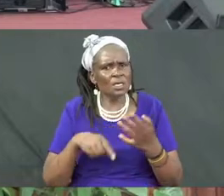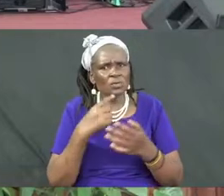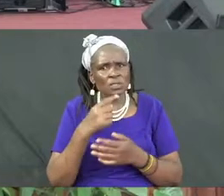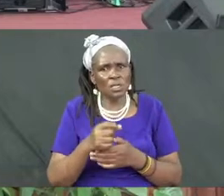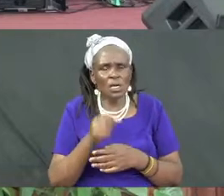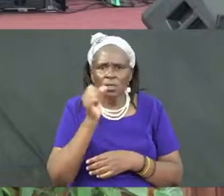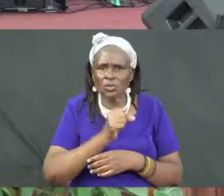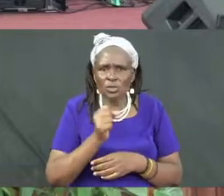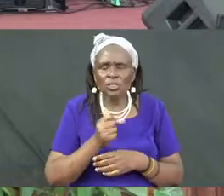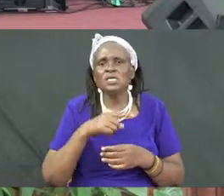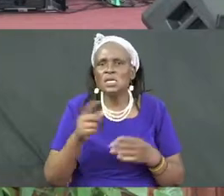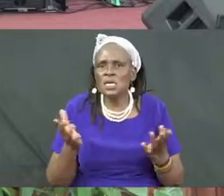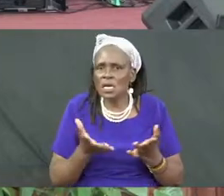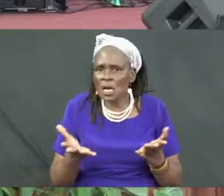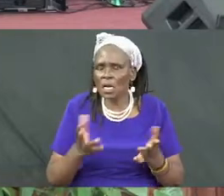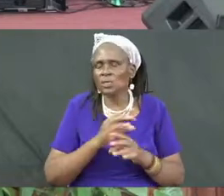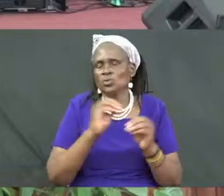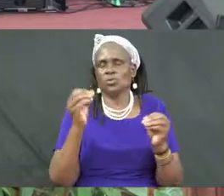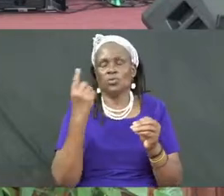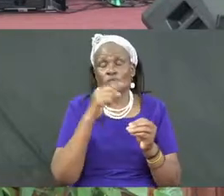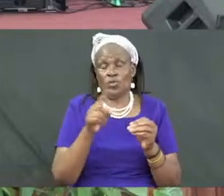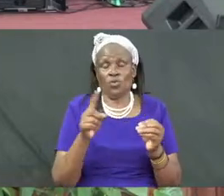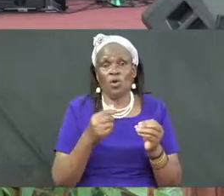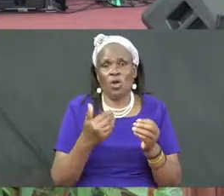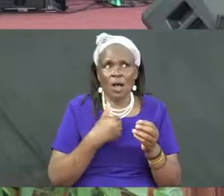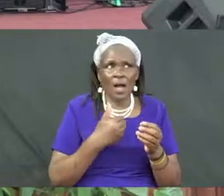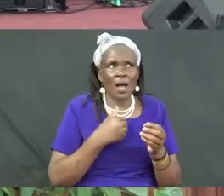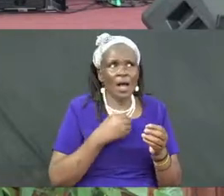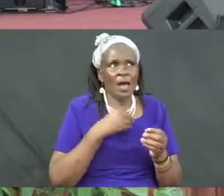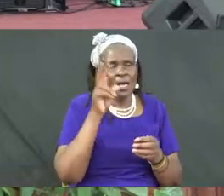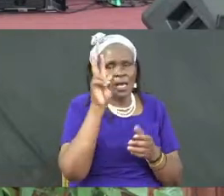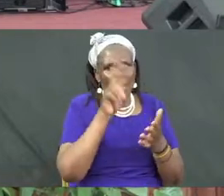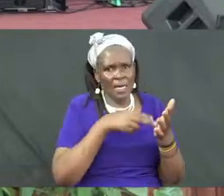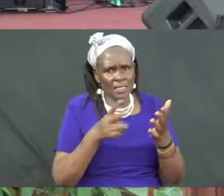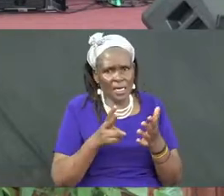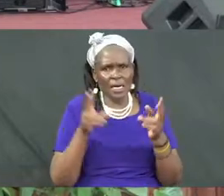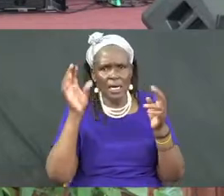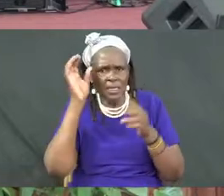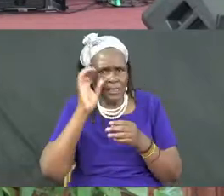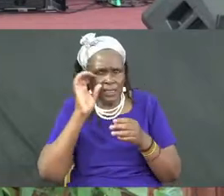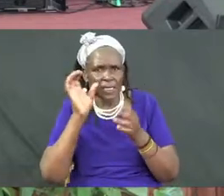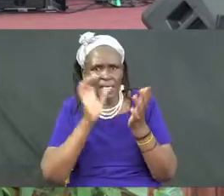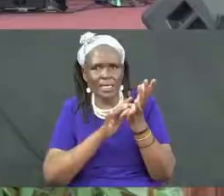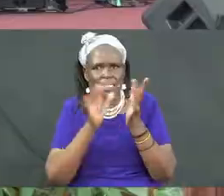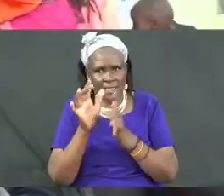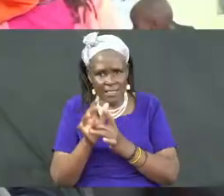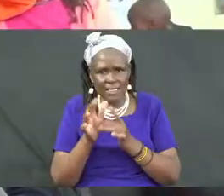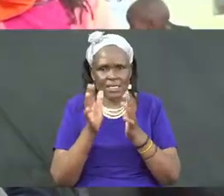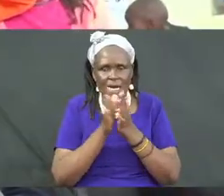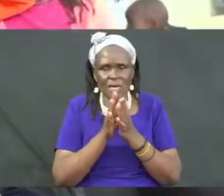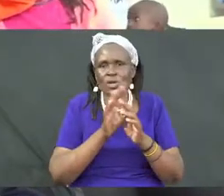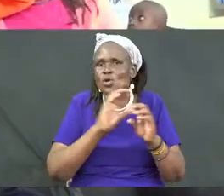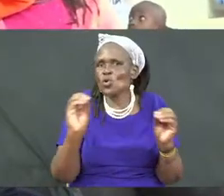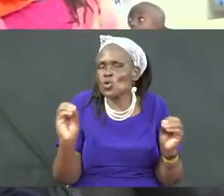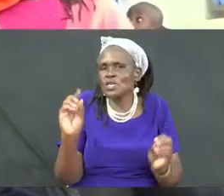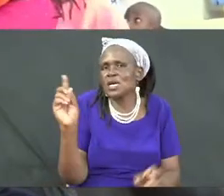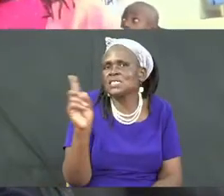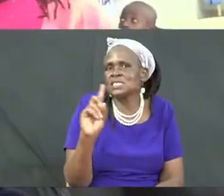but here's one for you. Hashtag seek Jesus, not status.